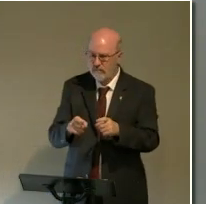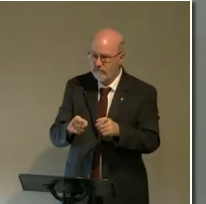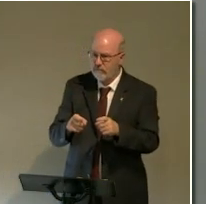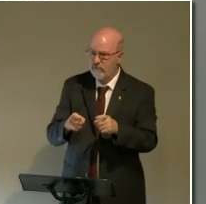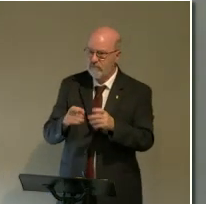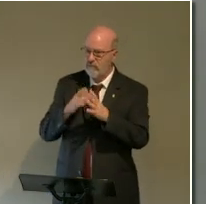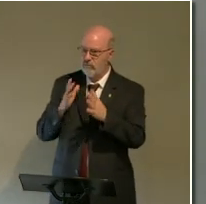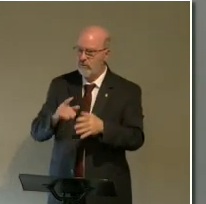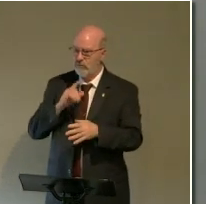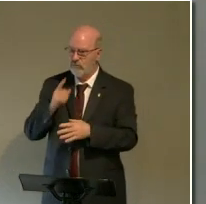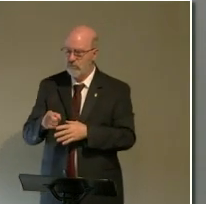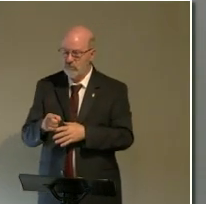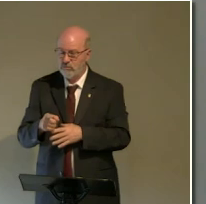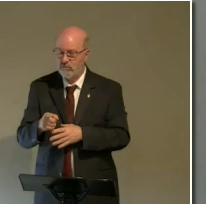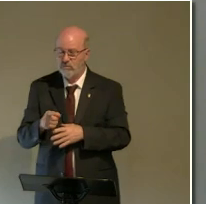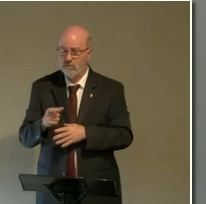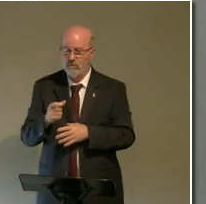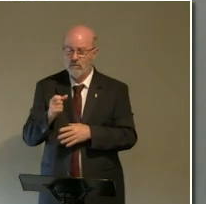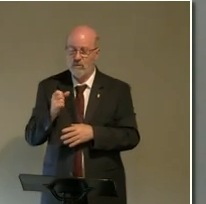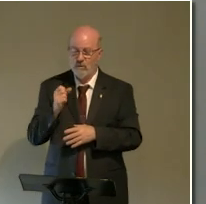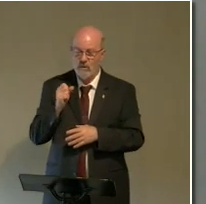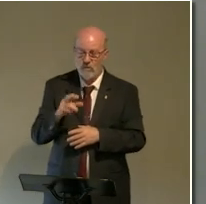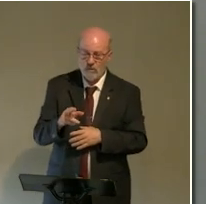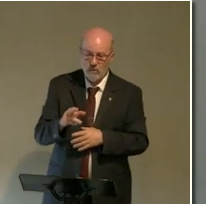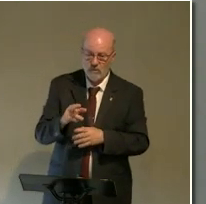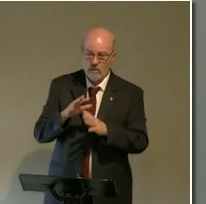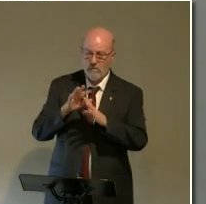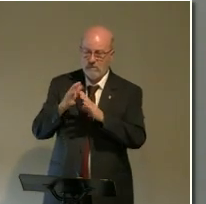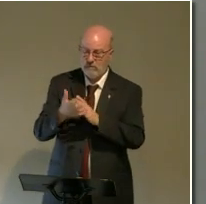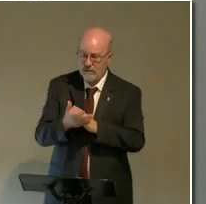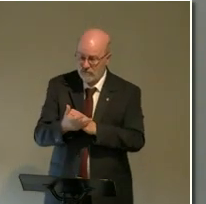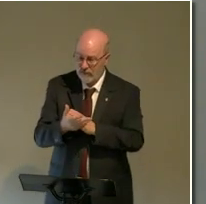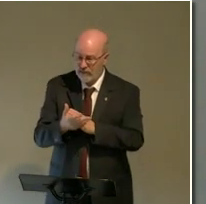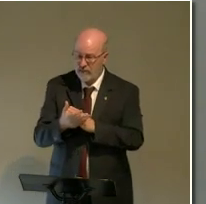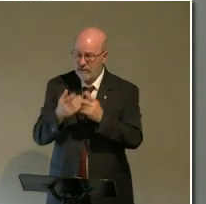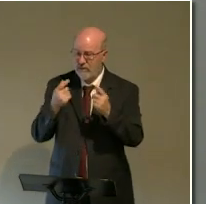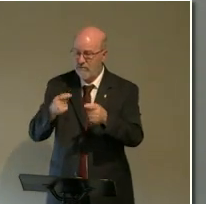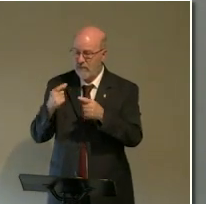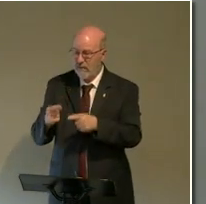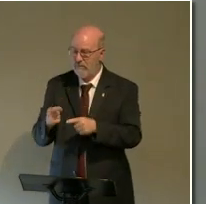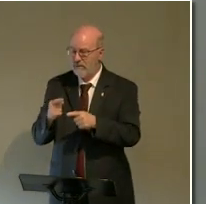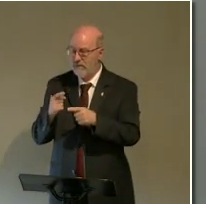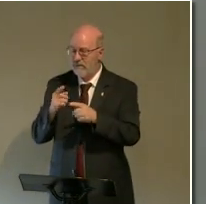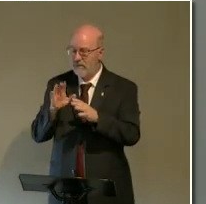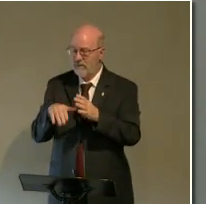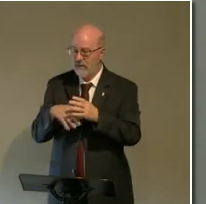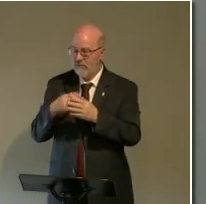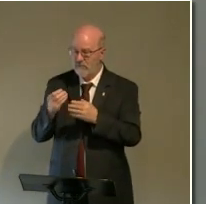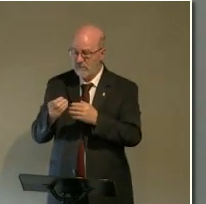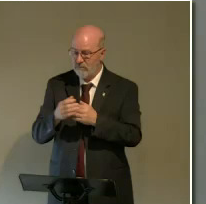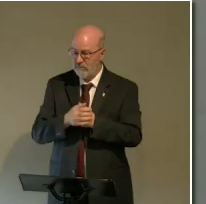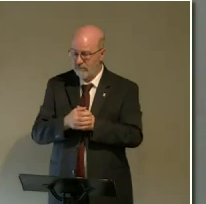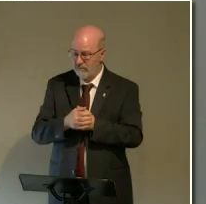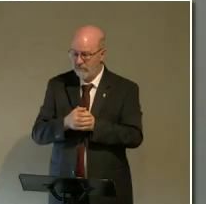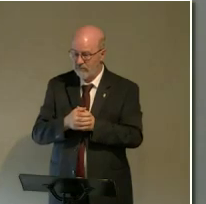if Christianity is true. You can take it testing about situations and what happens and how we come out of it, okay?